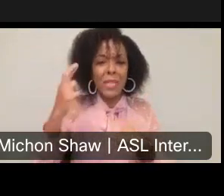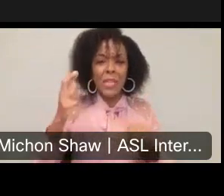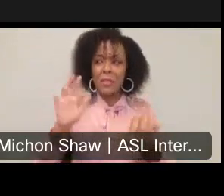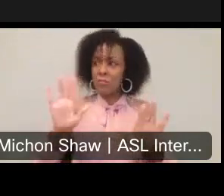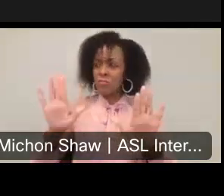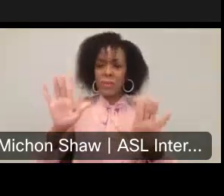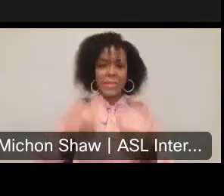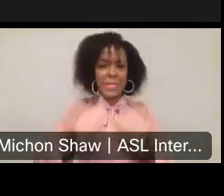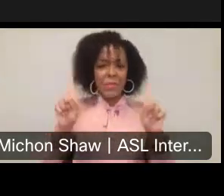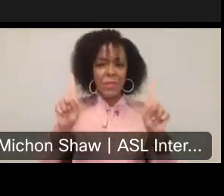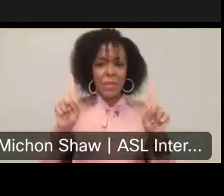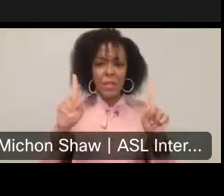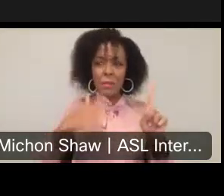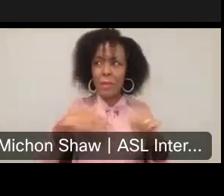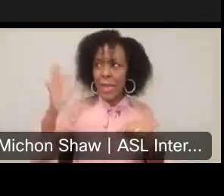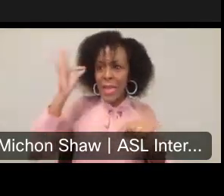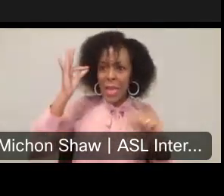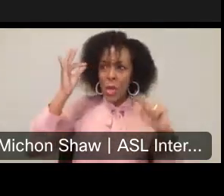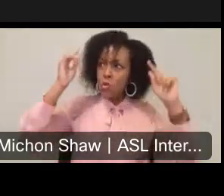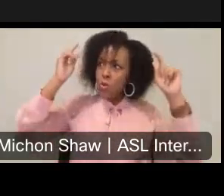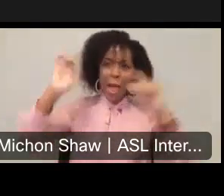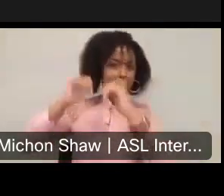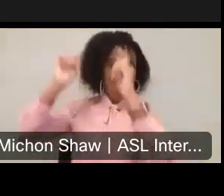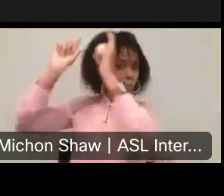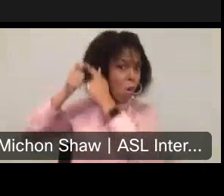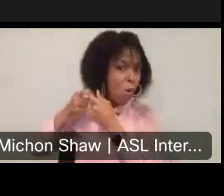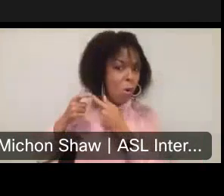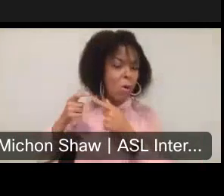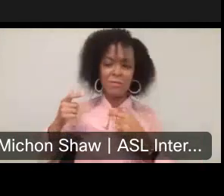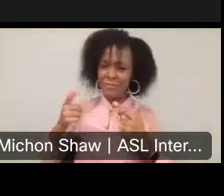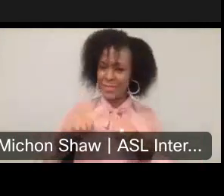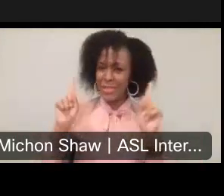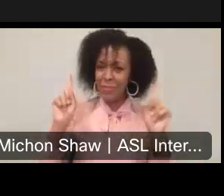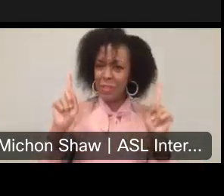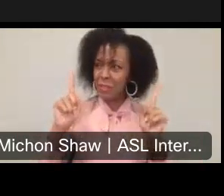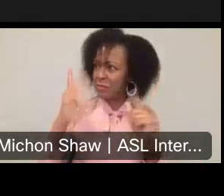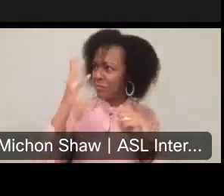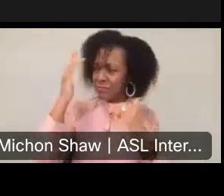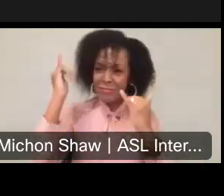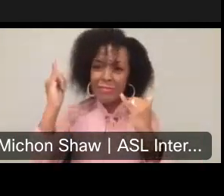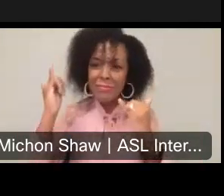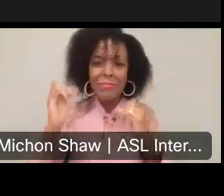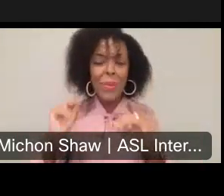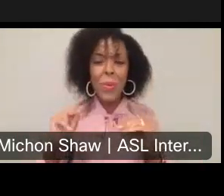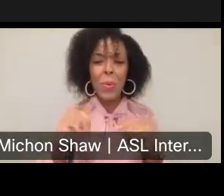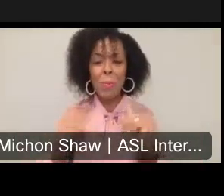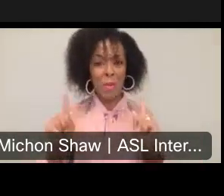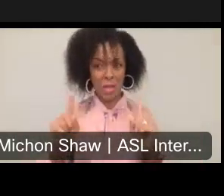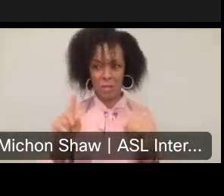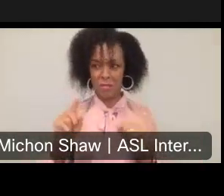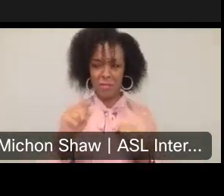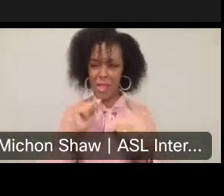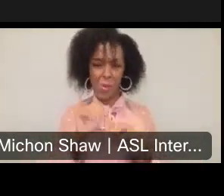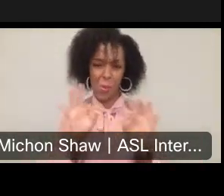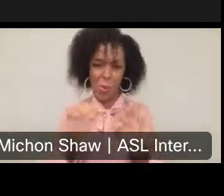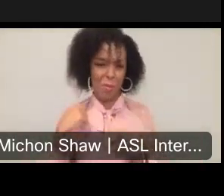that. I don't look like that. But I don't think it's worth me being mean and humiliating